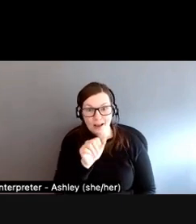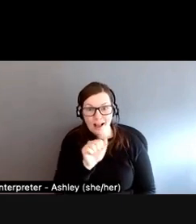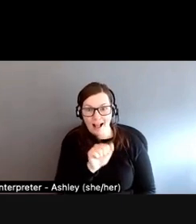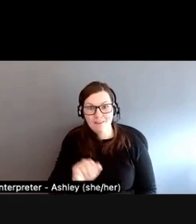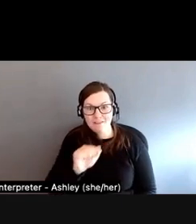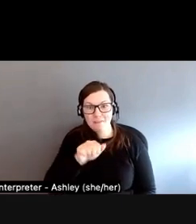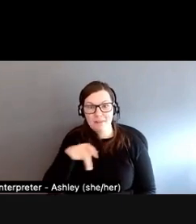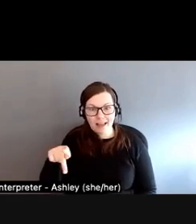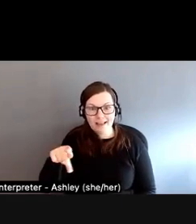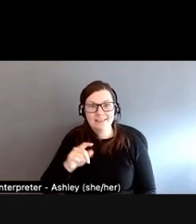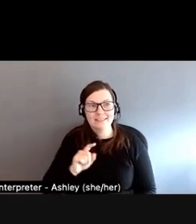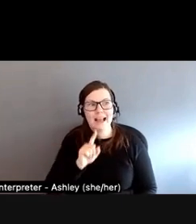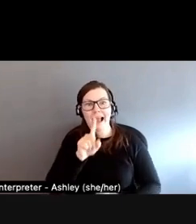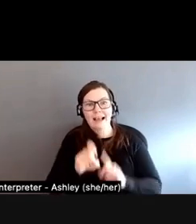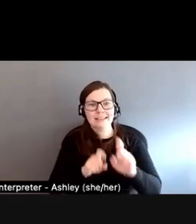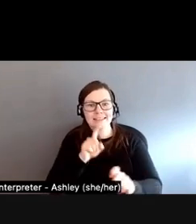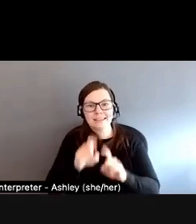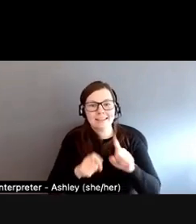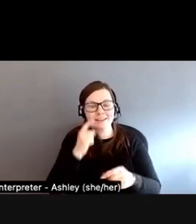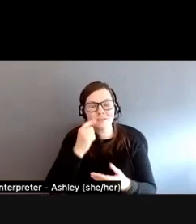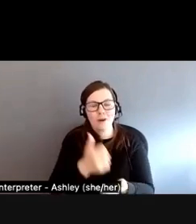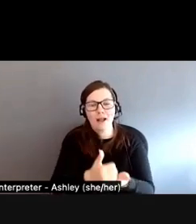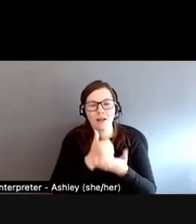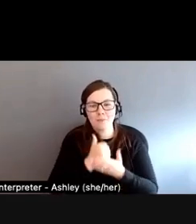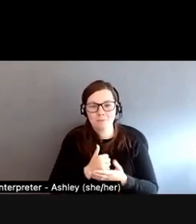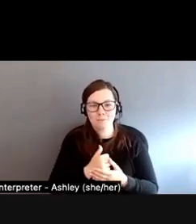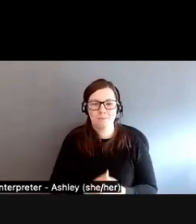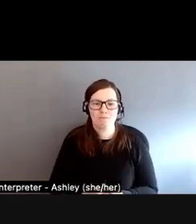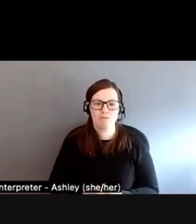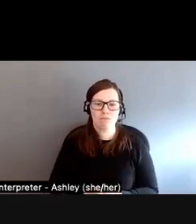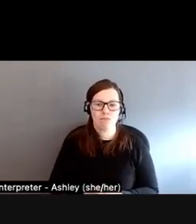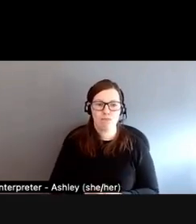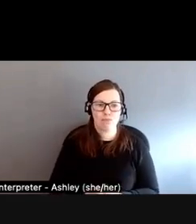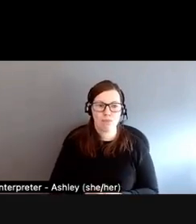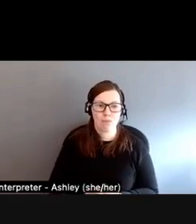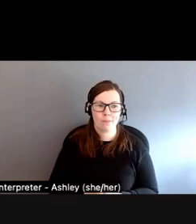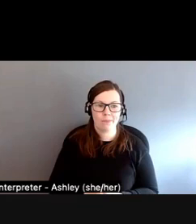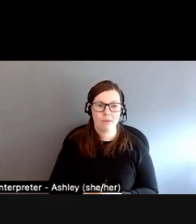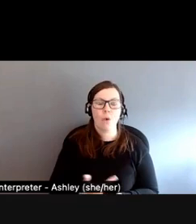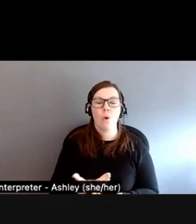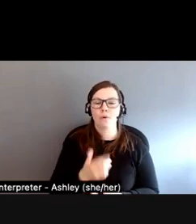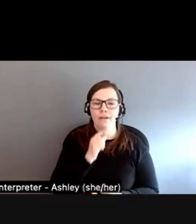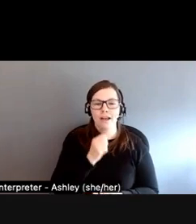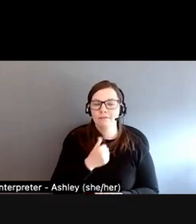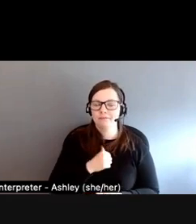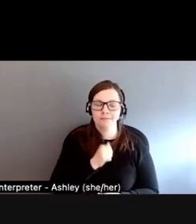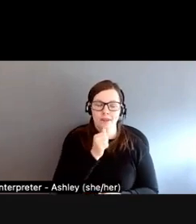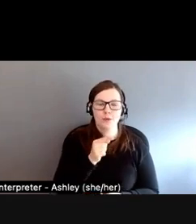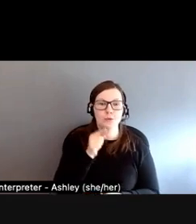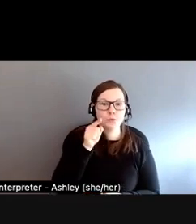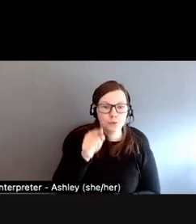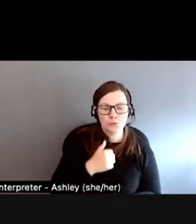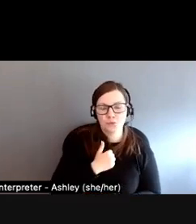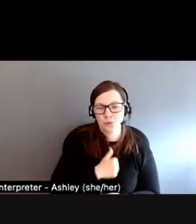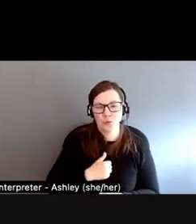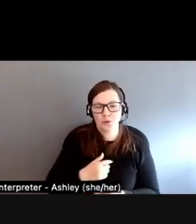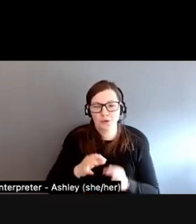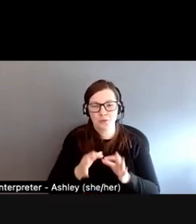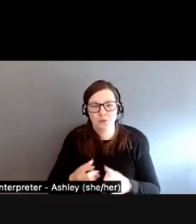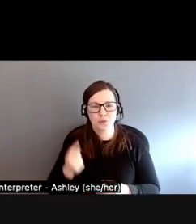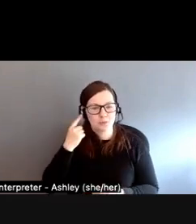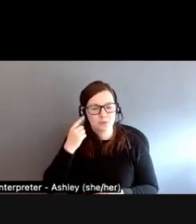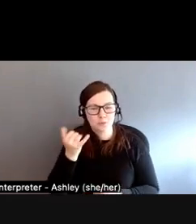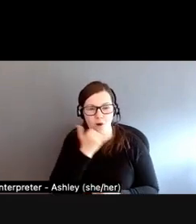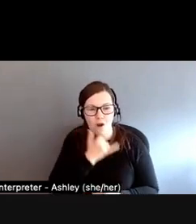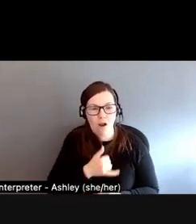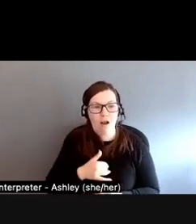mine, and they pretty much took over because they had made some TikToks prior to this.